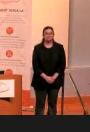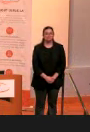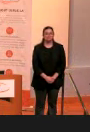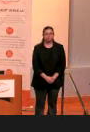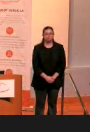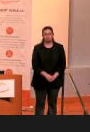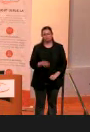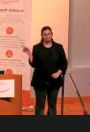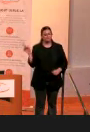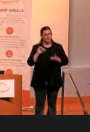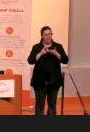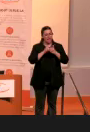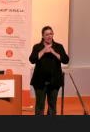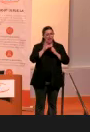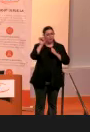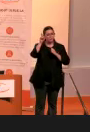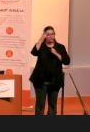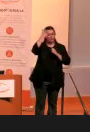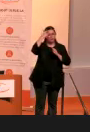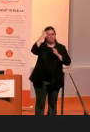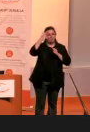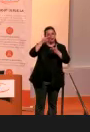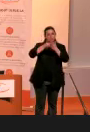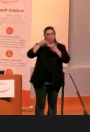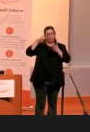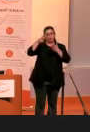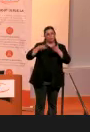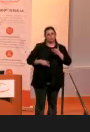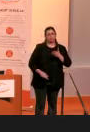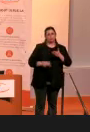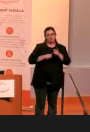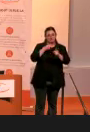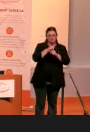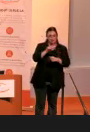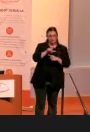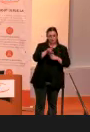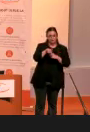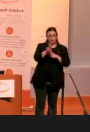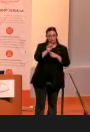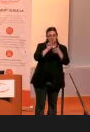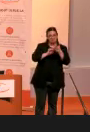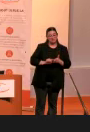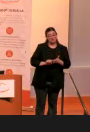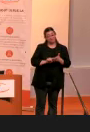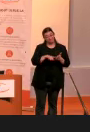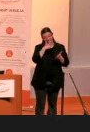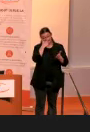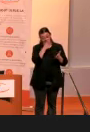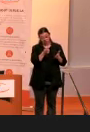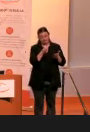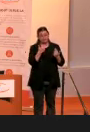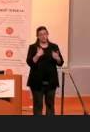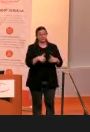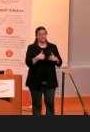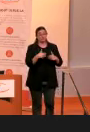How will the government cutbacks affect lupus research? It's very interesting. A huge percentage